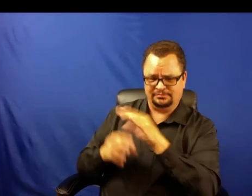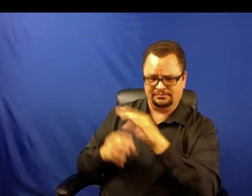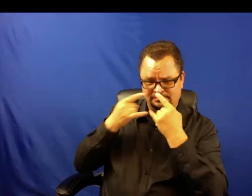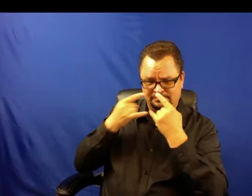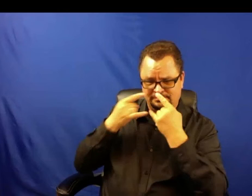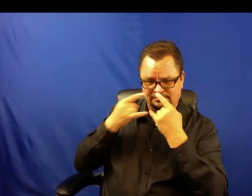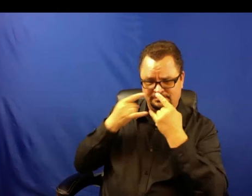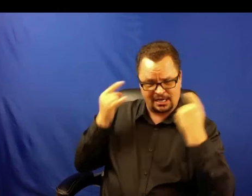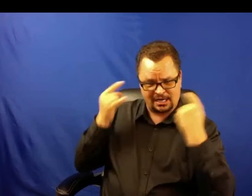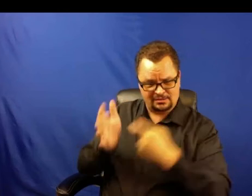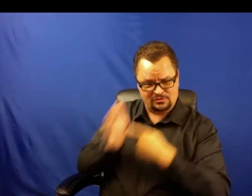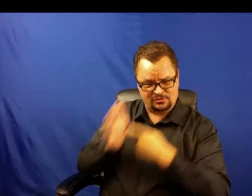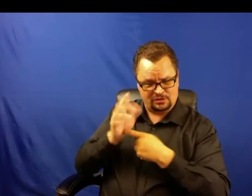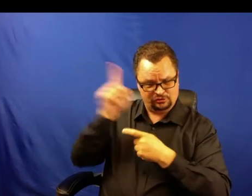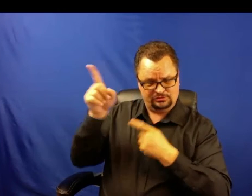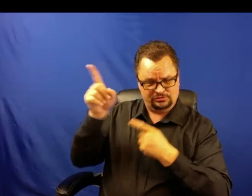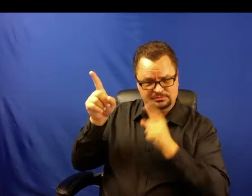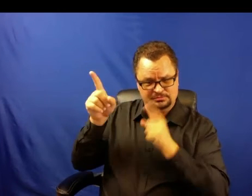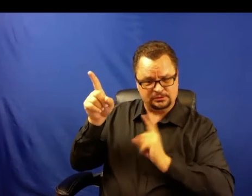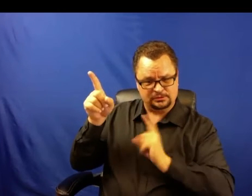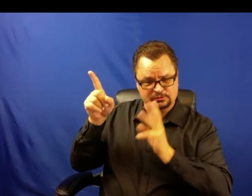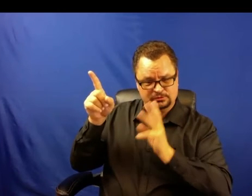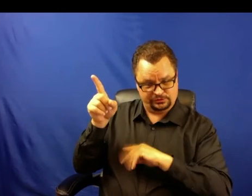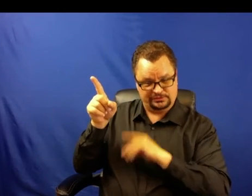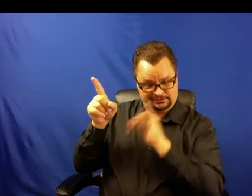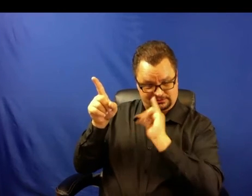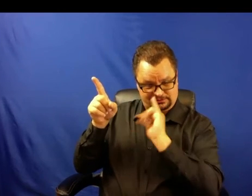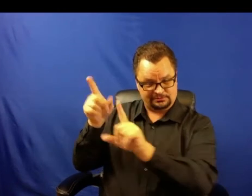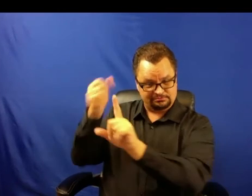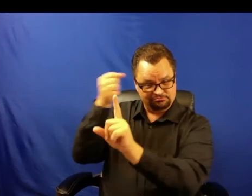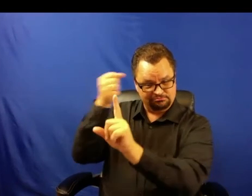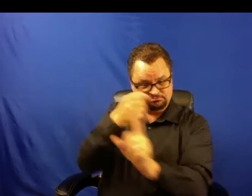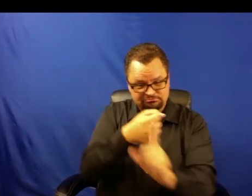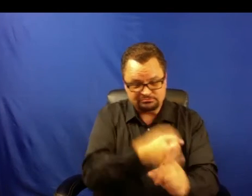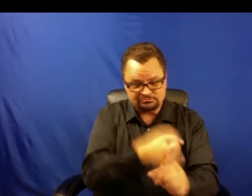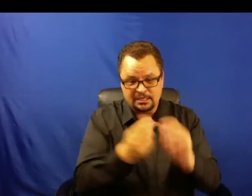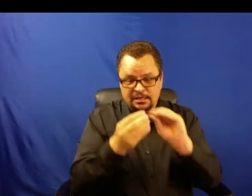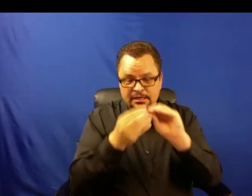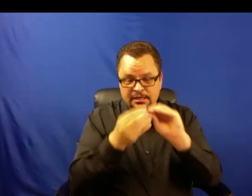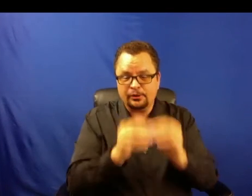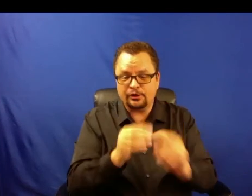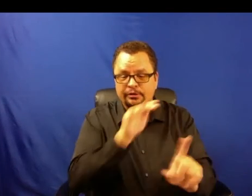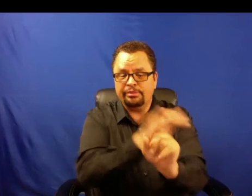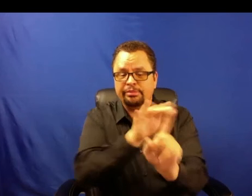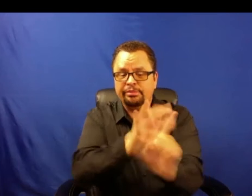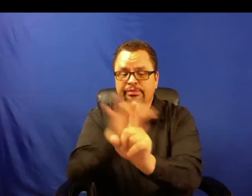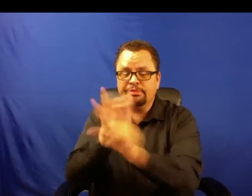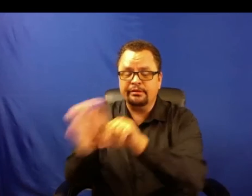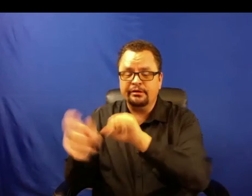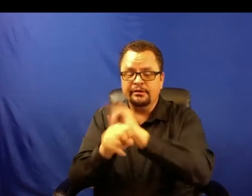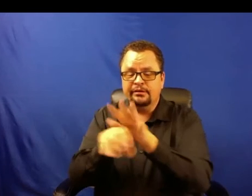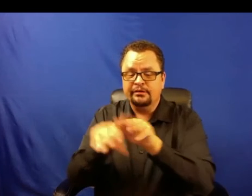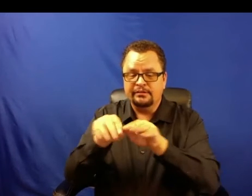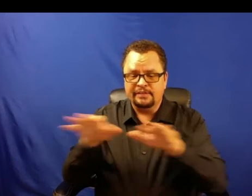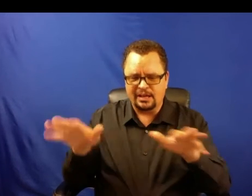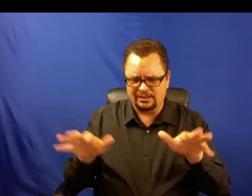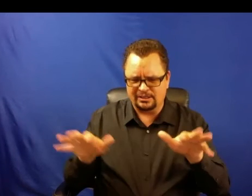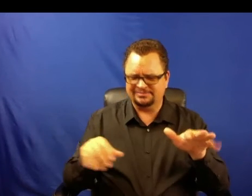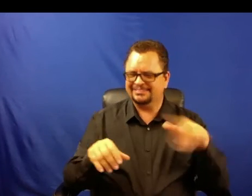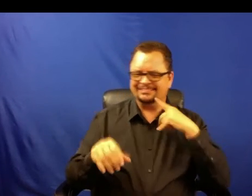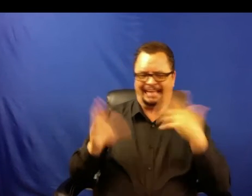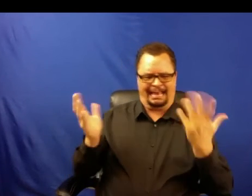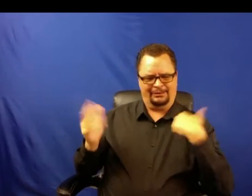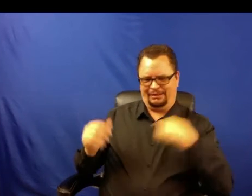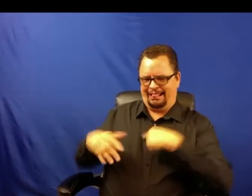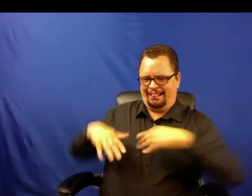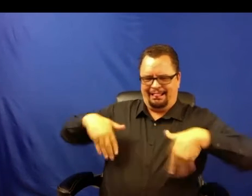cases? I don't think we've analyzed that. It would be, I think just because of the small n, it would be very difficult